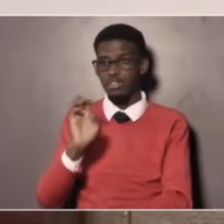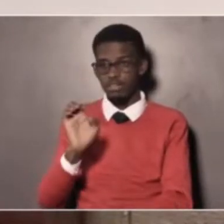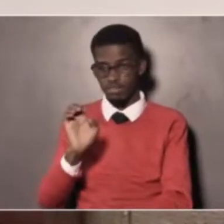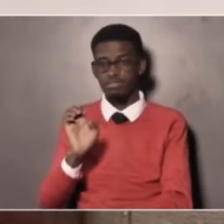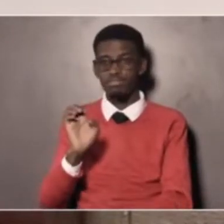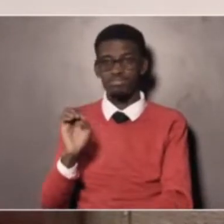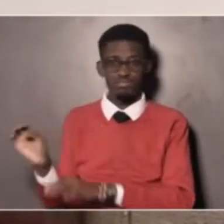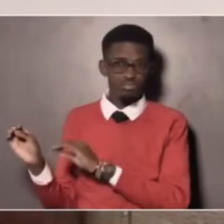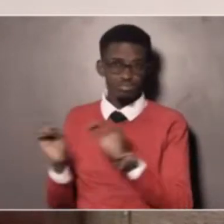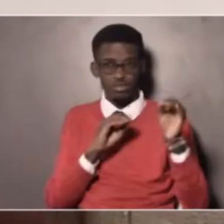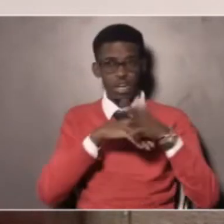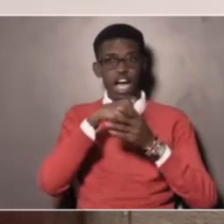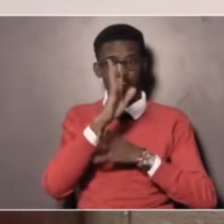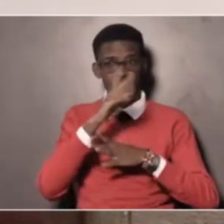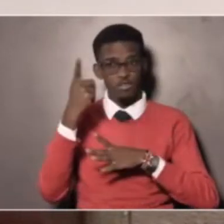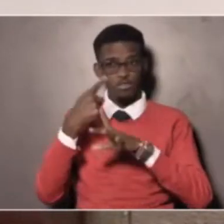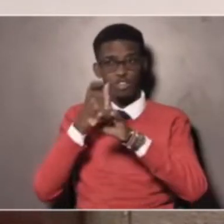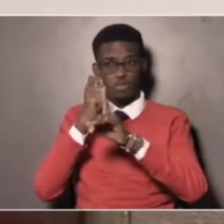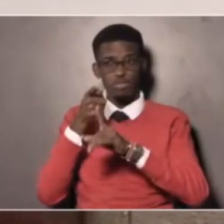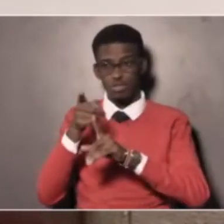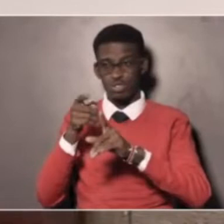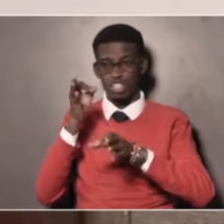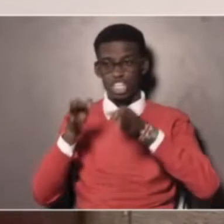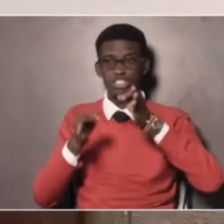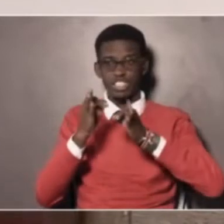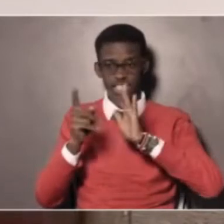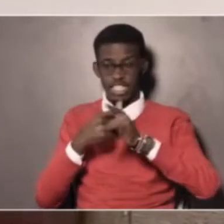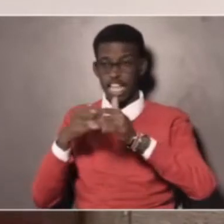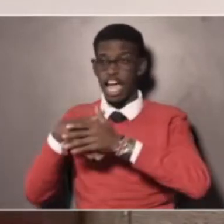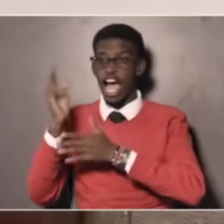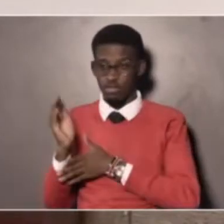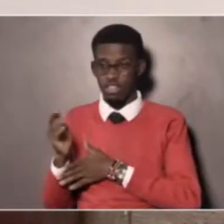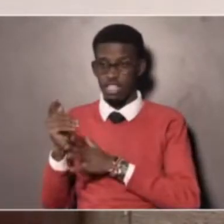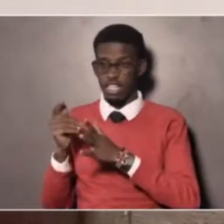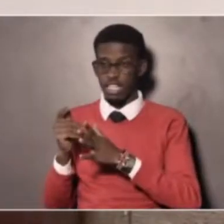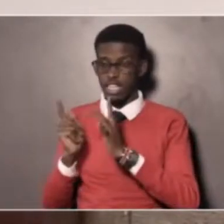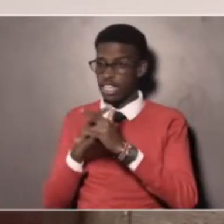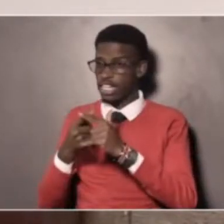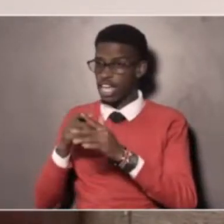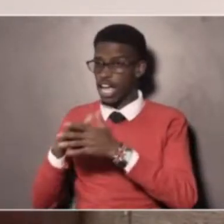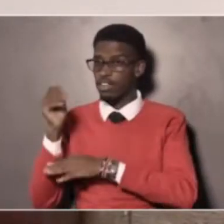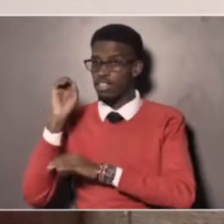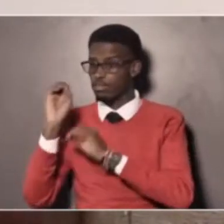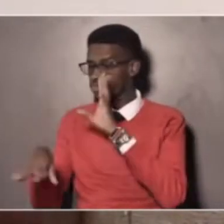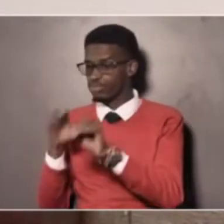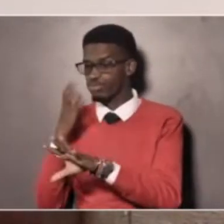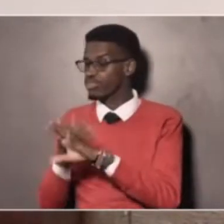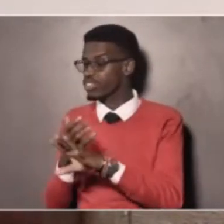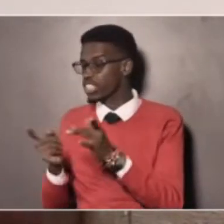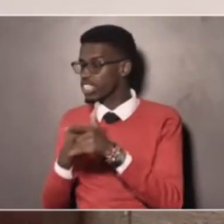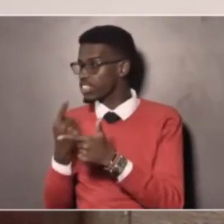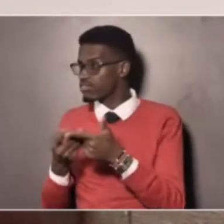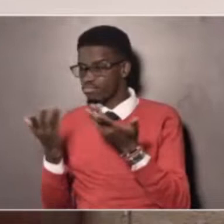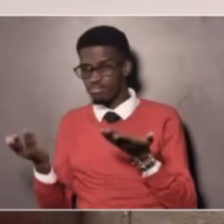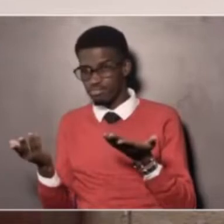Sanhedrin, from those judges, and was taken out of the city. And out of the city, they stoned him, and they started throwing